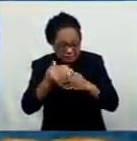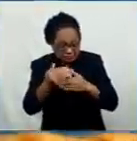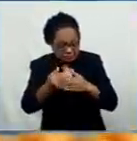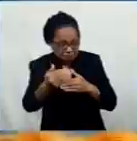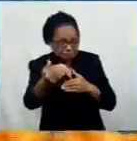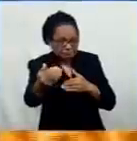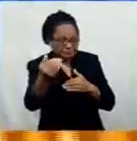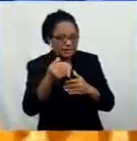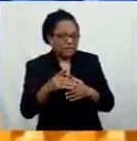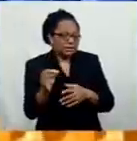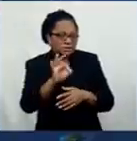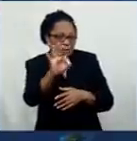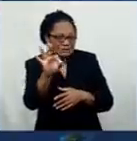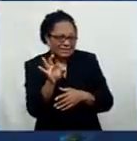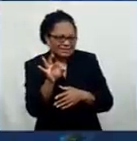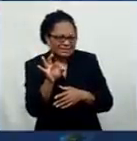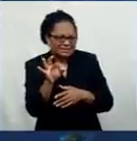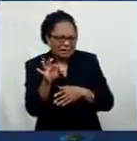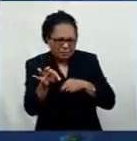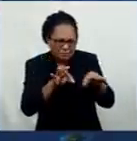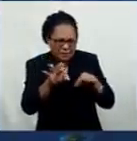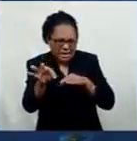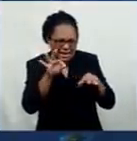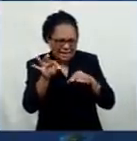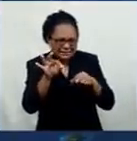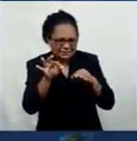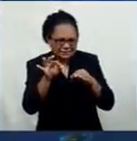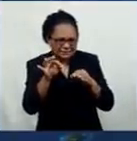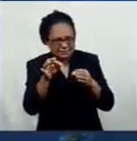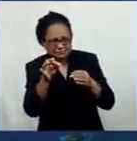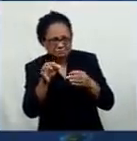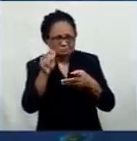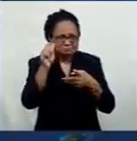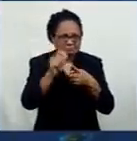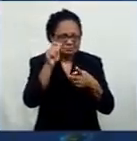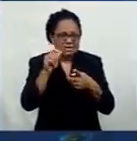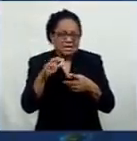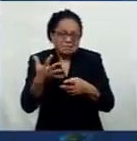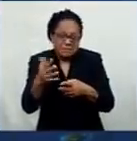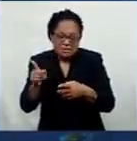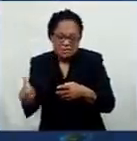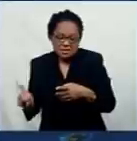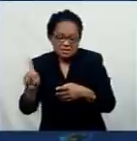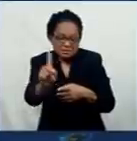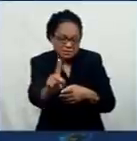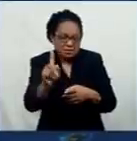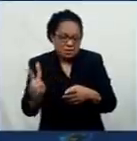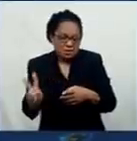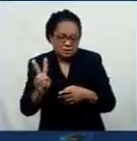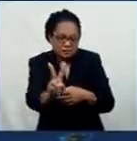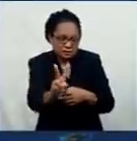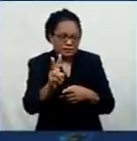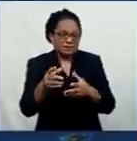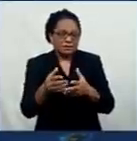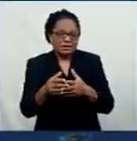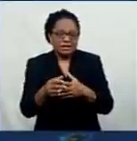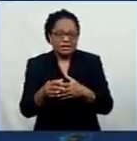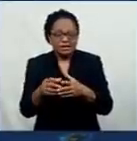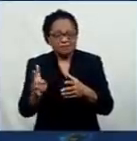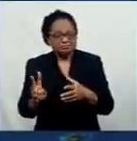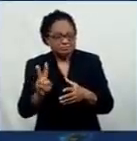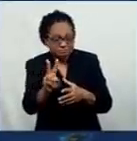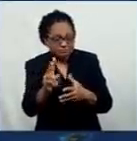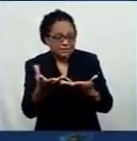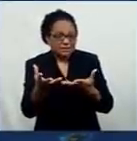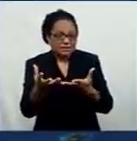detailed thing where either they go at a certain time, one person or two person that stays in a particular bubble go at a certain